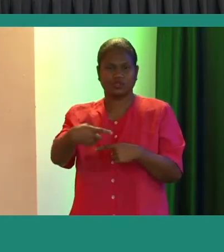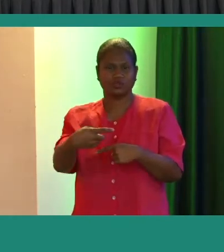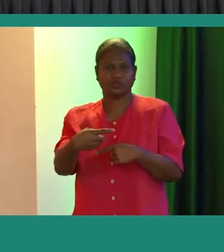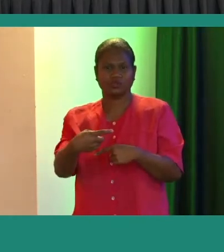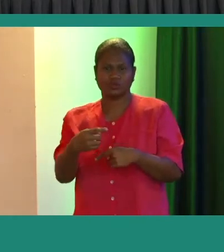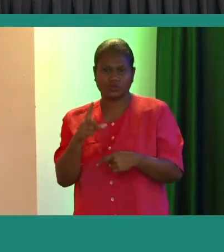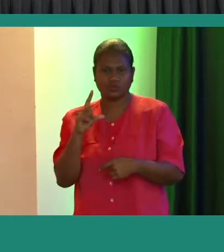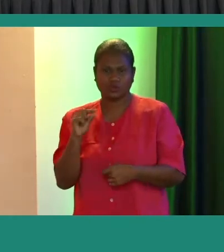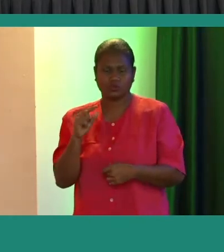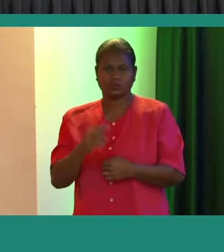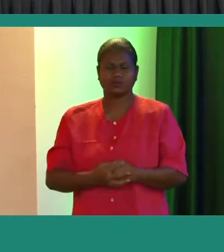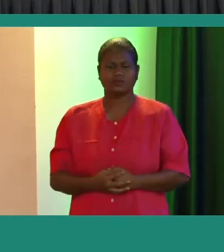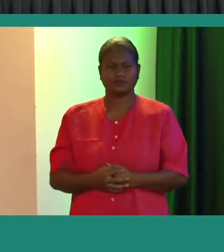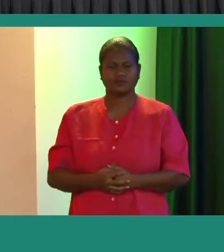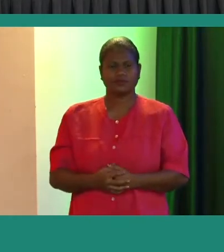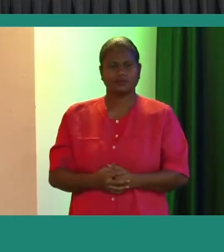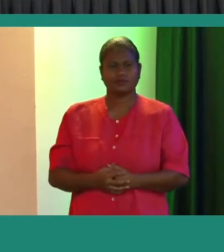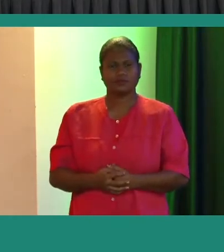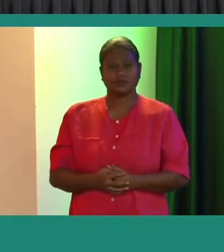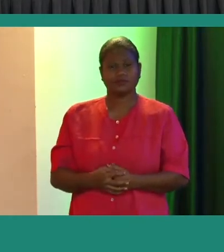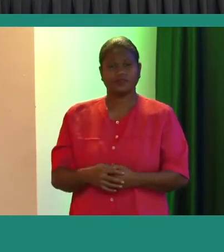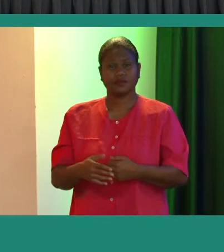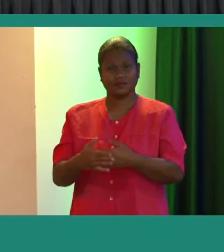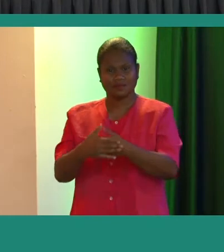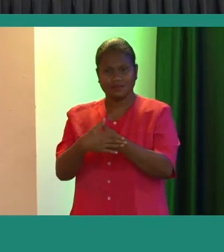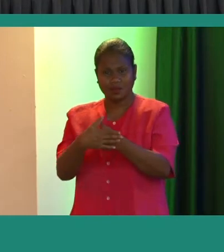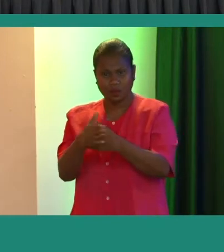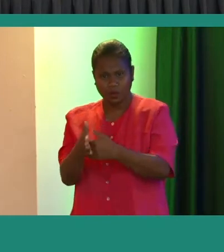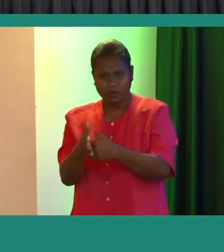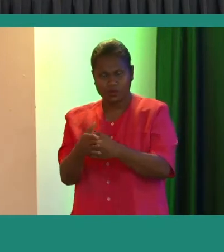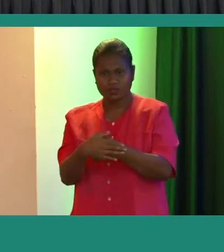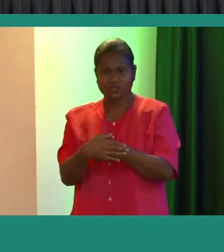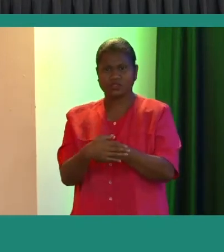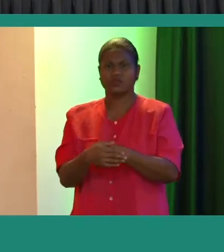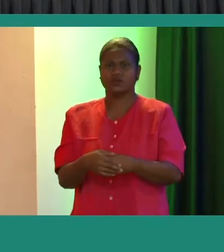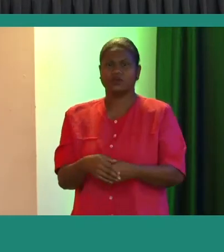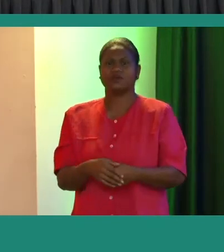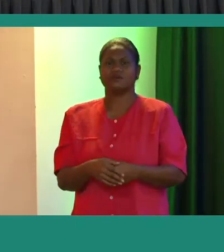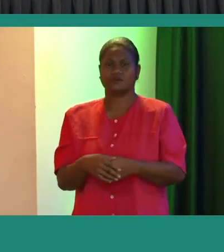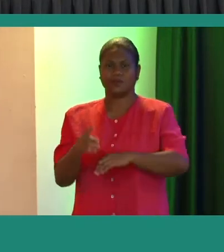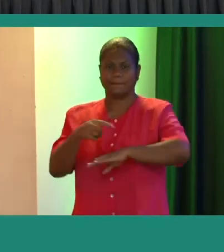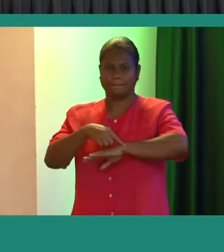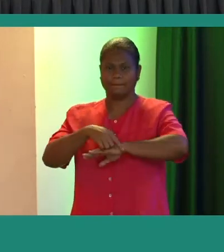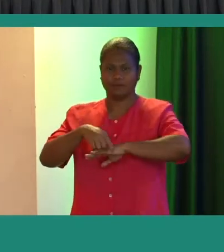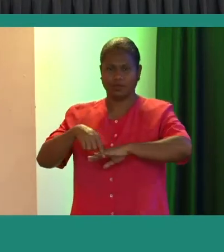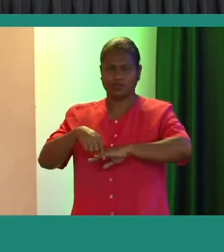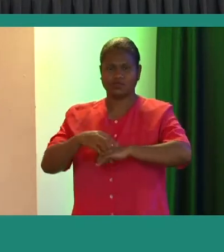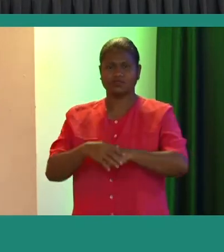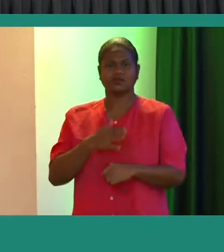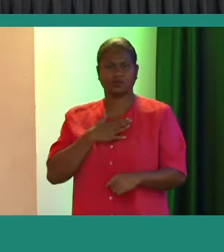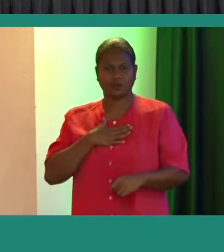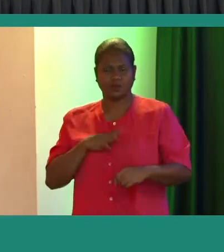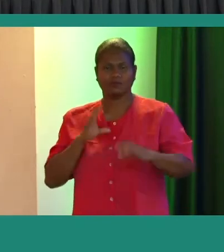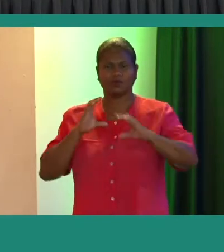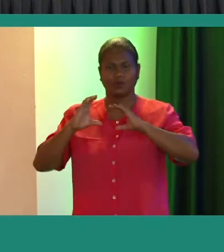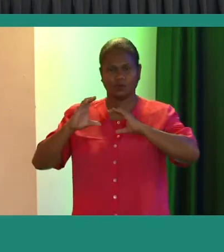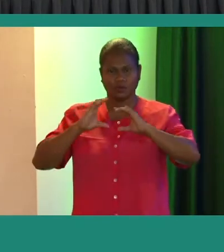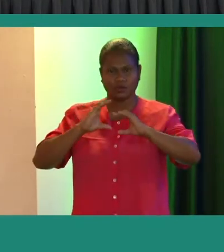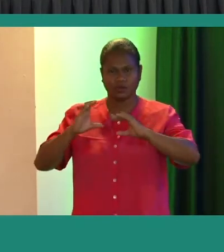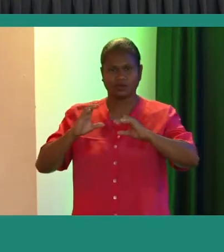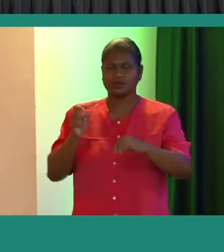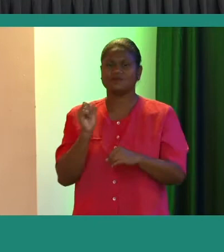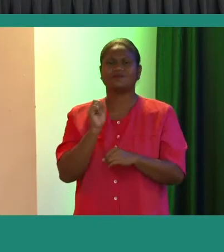We after the launch, we hope that launch of the revised policy, we hope to communicate it to